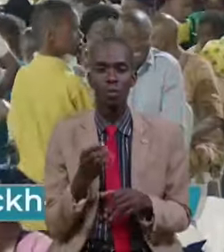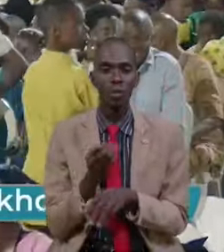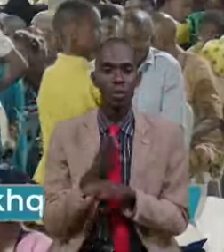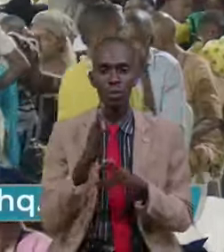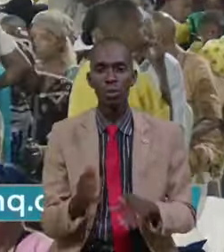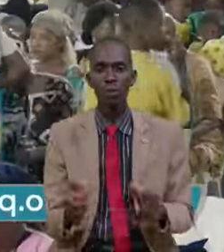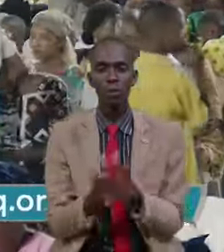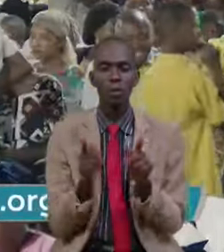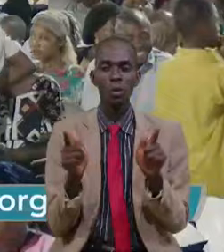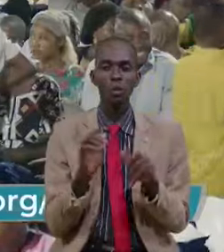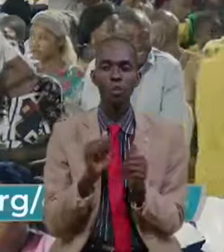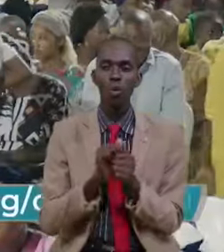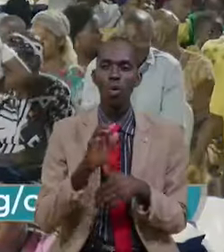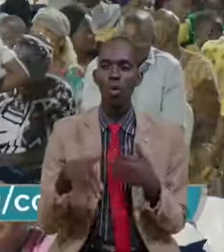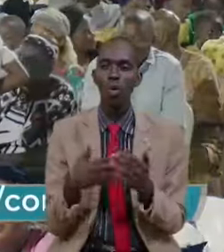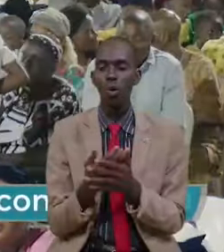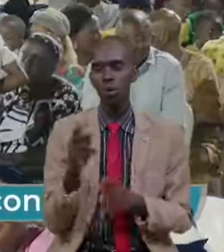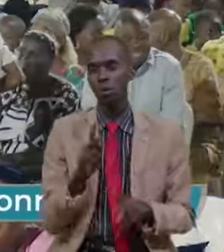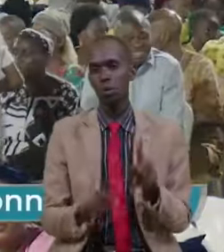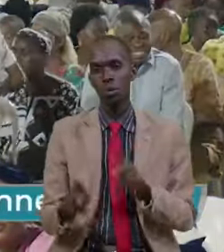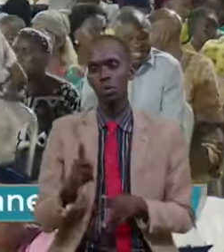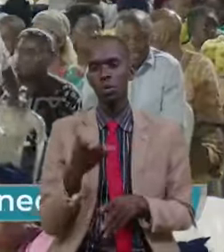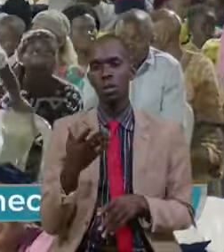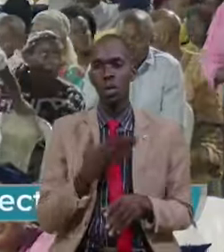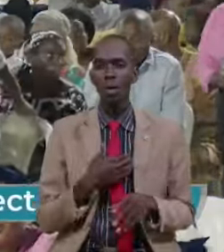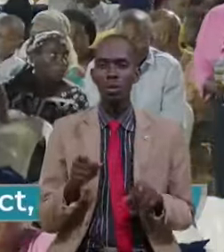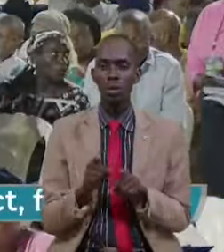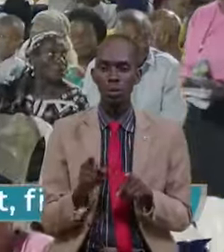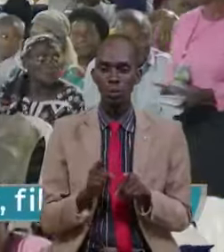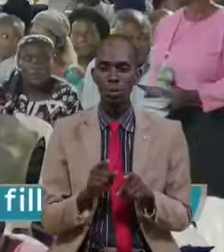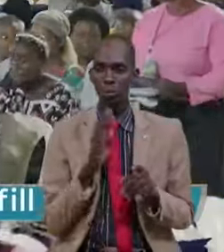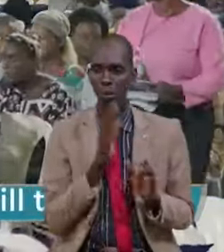and get that settled before the man of God comes up.